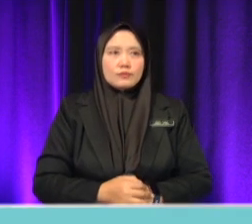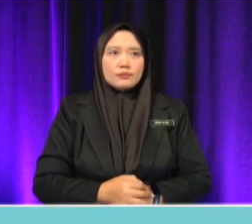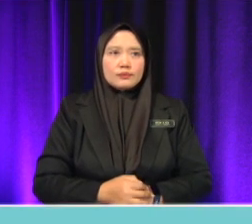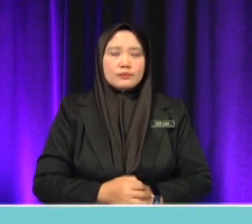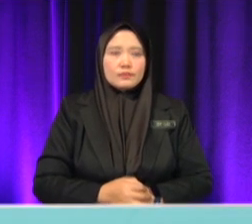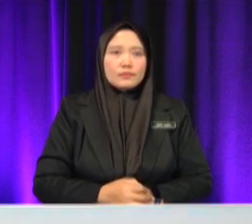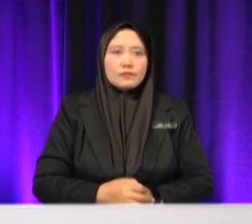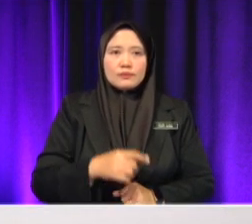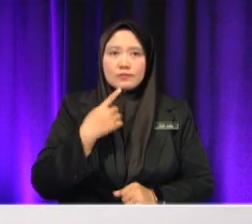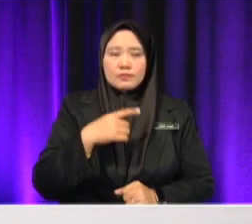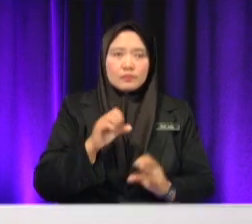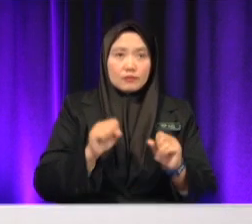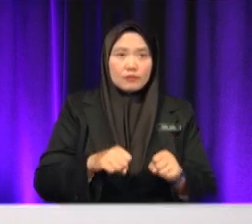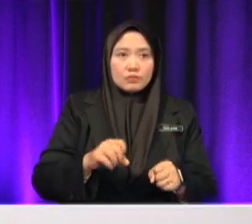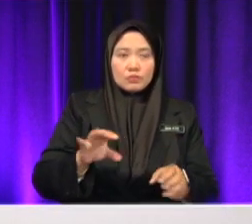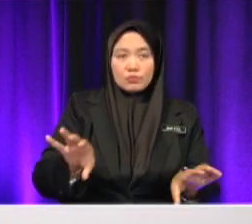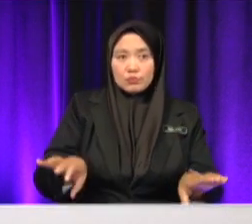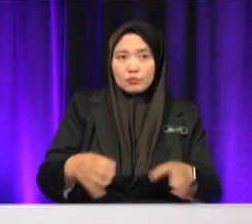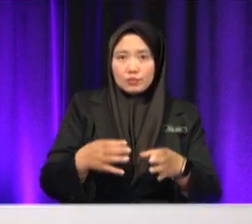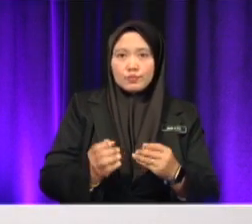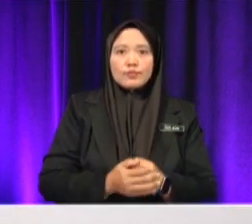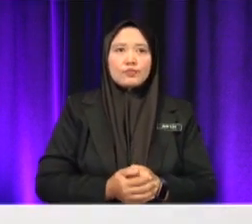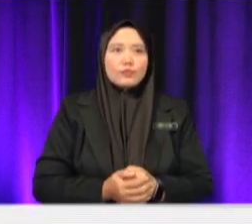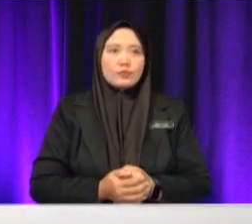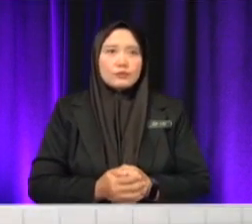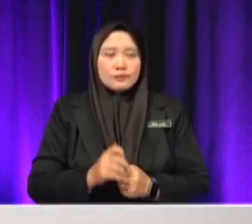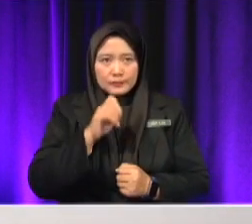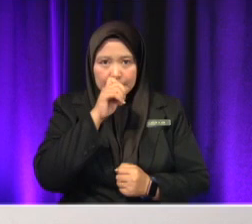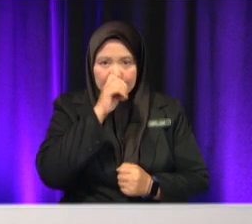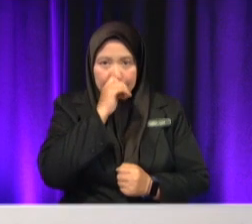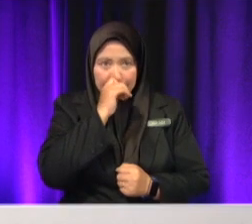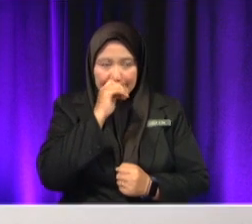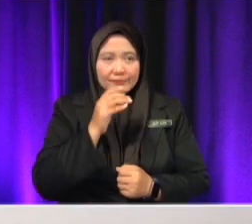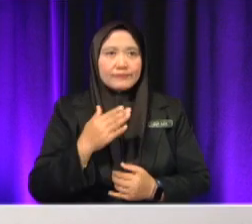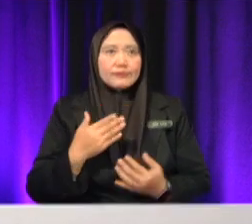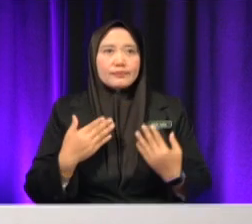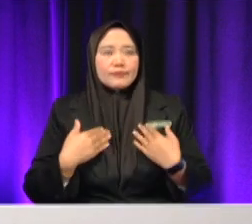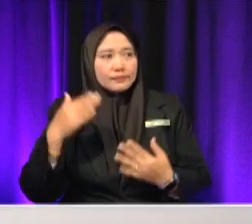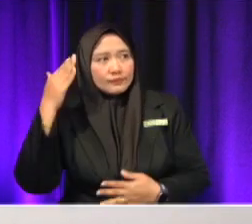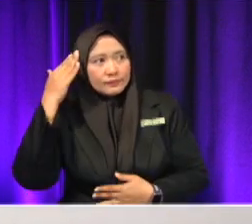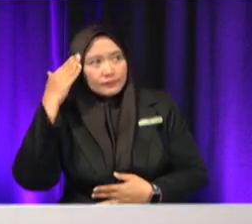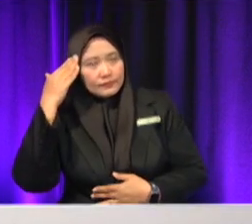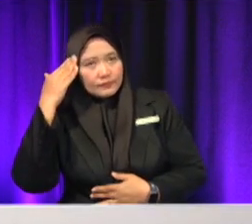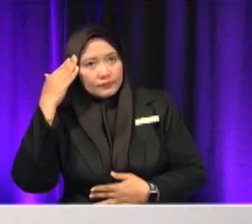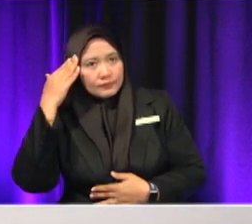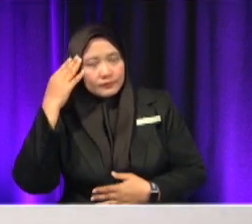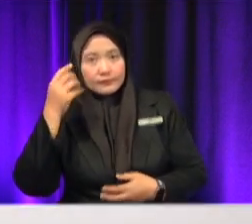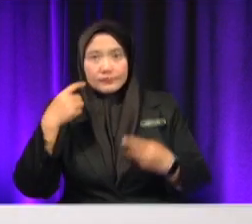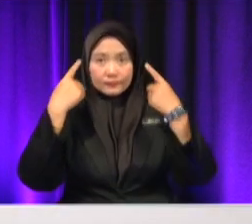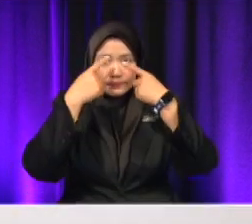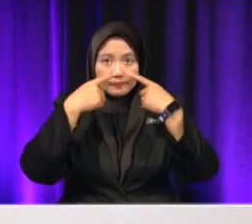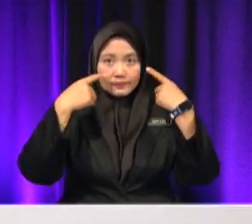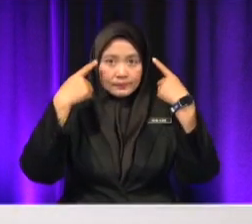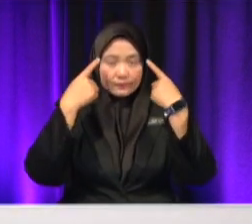Try and guess. Okay, Adriana. I know the panda-looking logo, which is